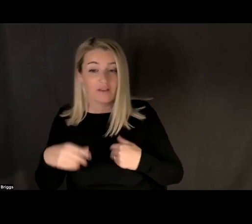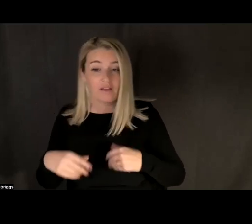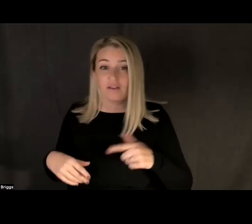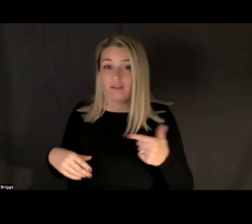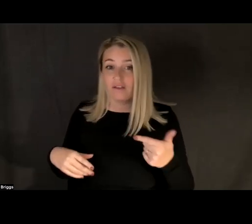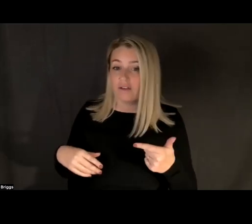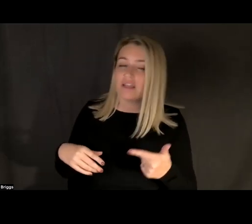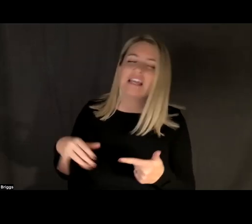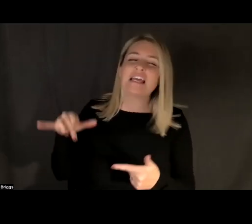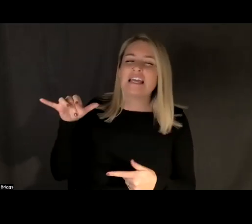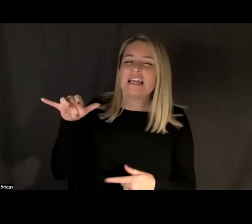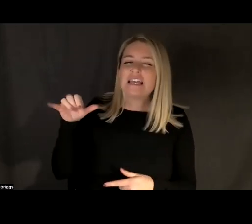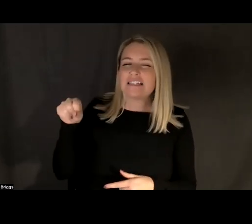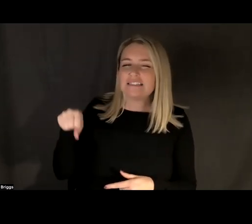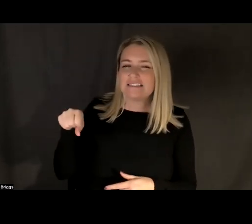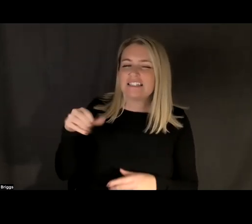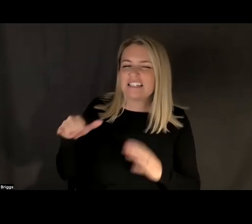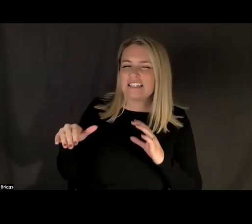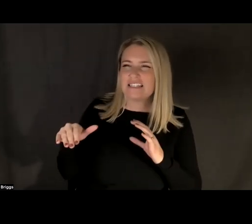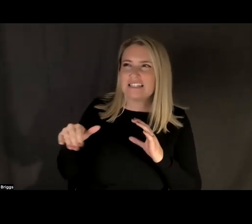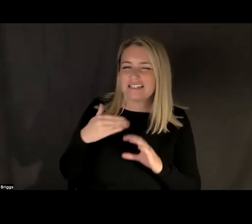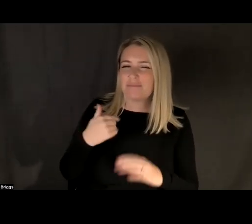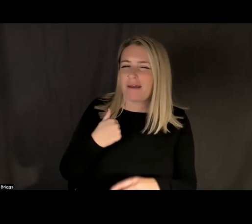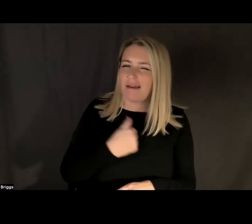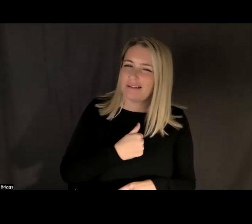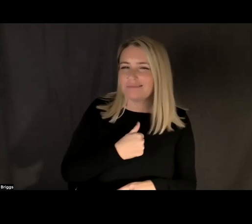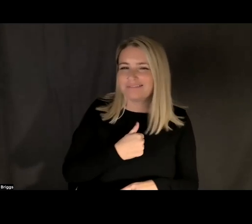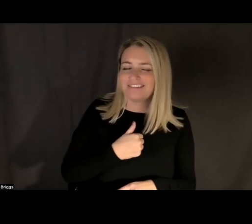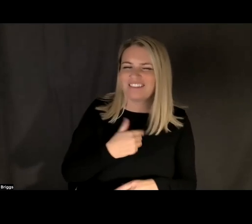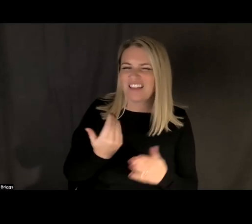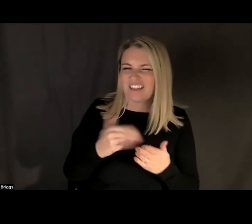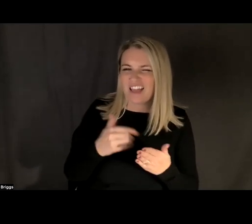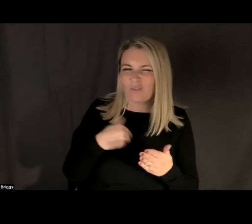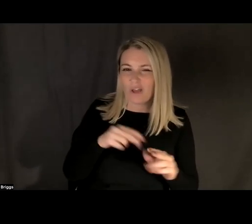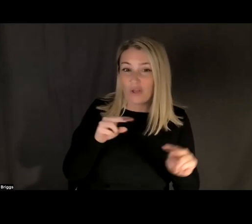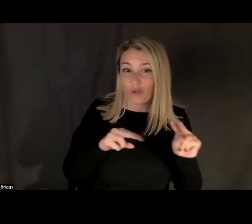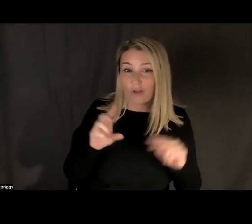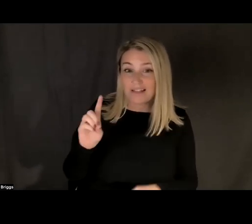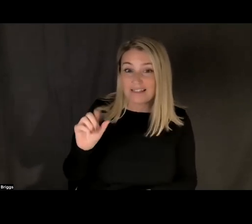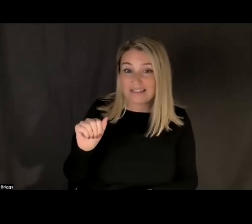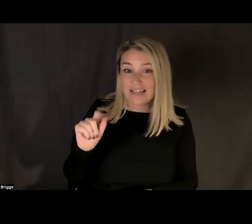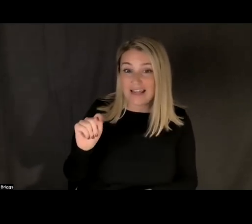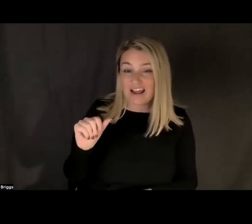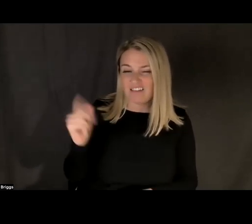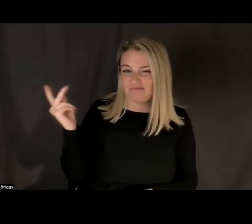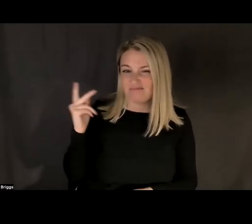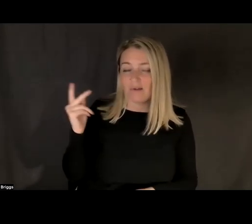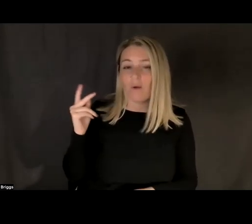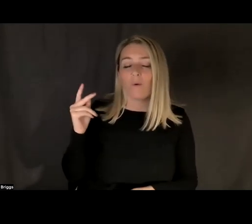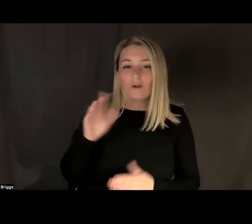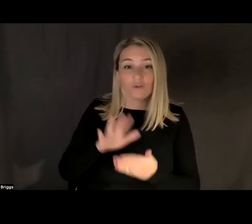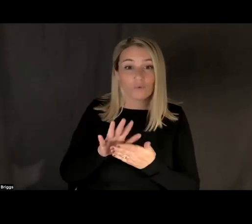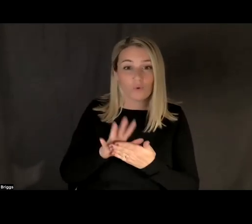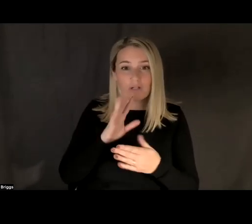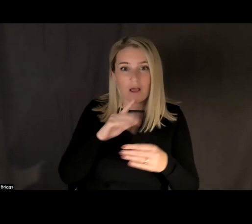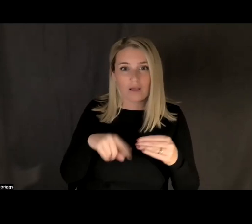yes, they could tell them to email us, but we do. So we looked at that data, Bautolis and I. The school was talking about how they